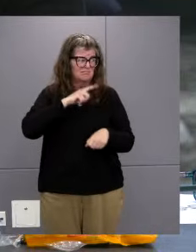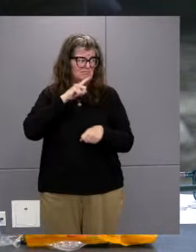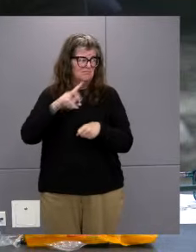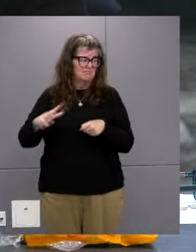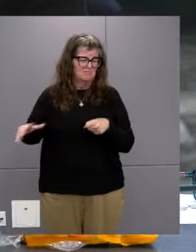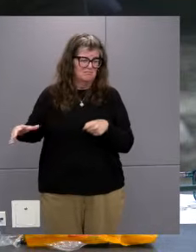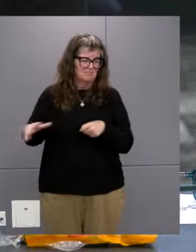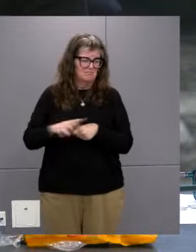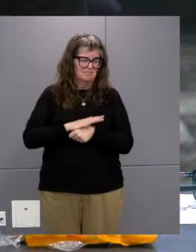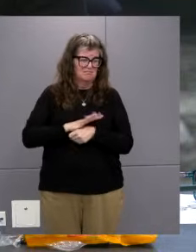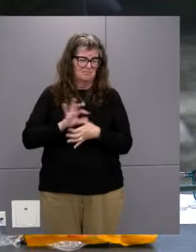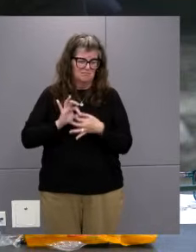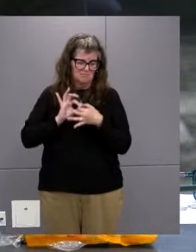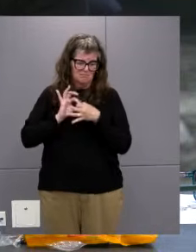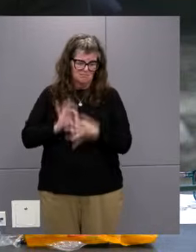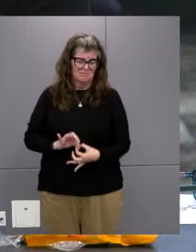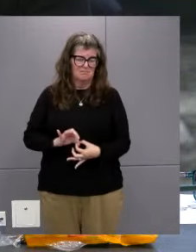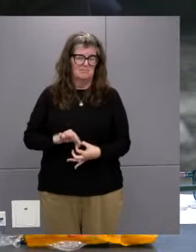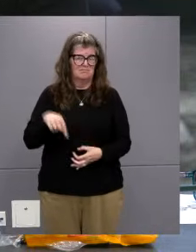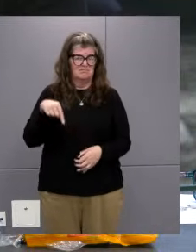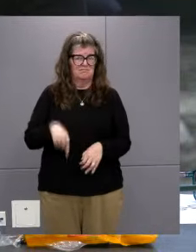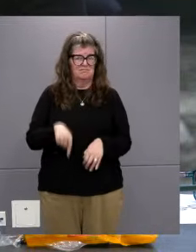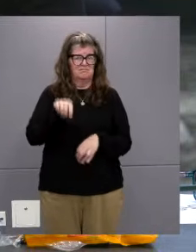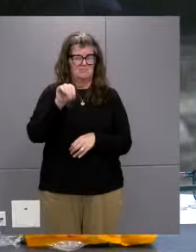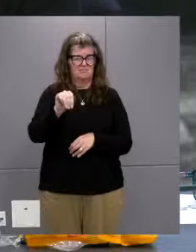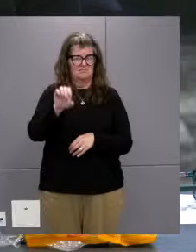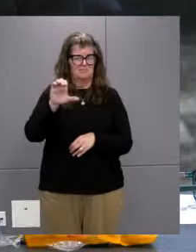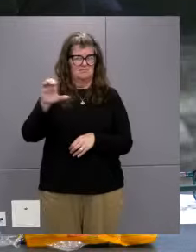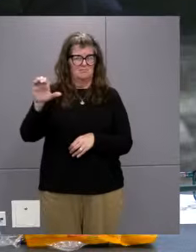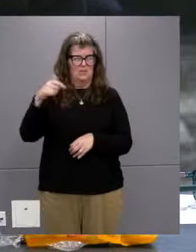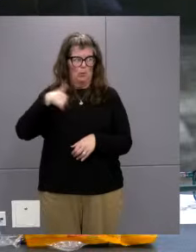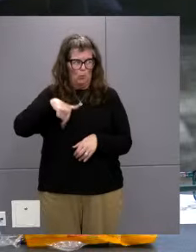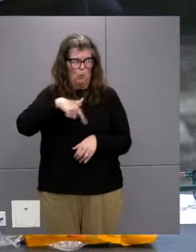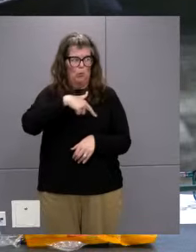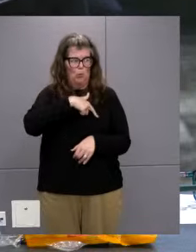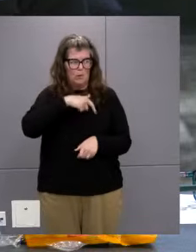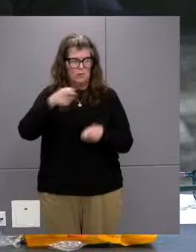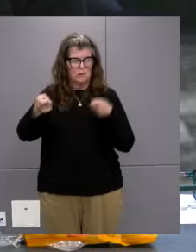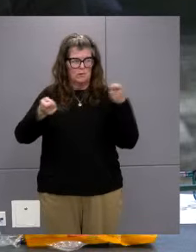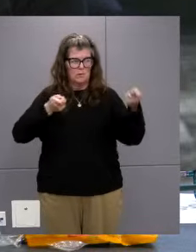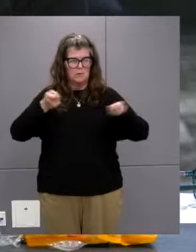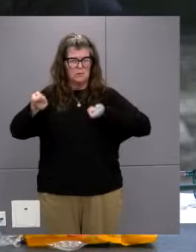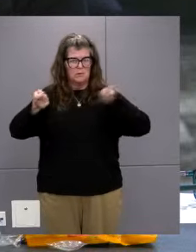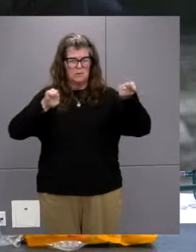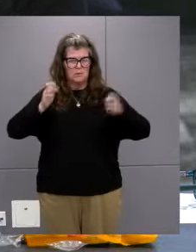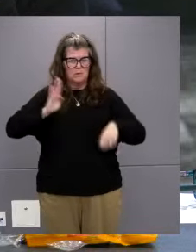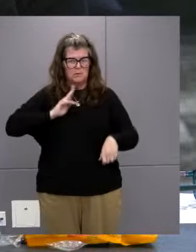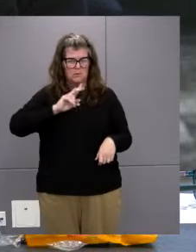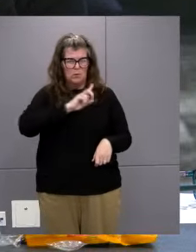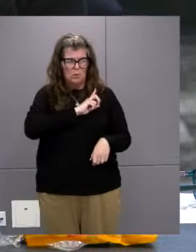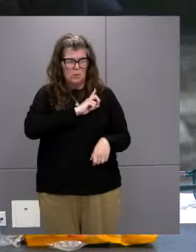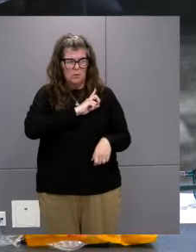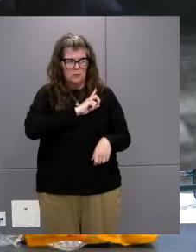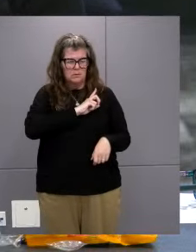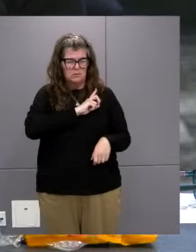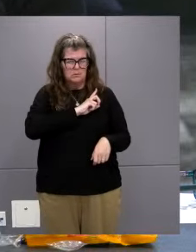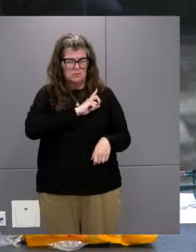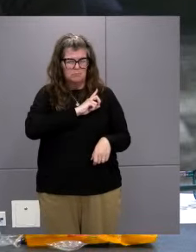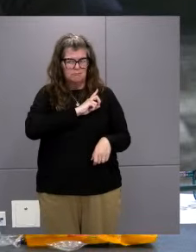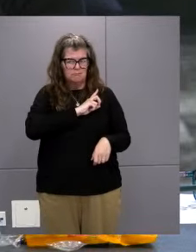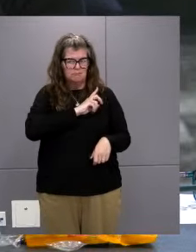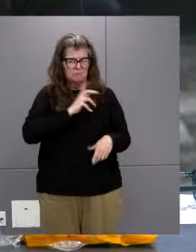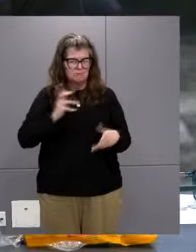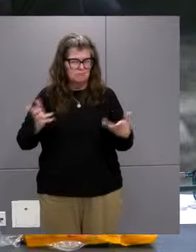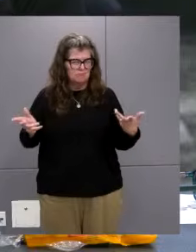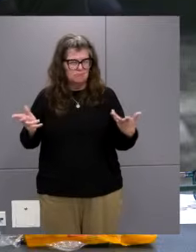attached to this college. We are the governing board and employers at